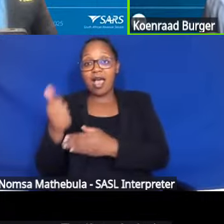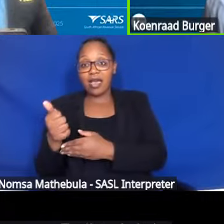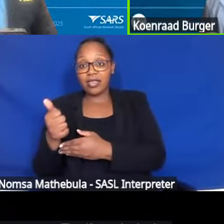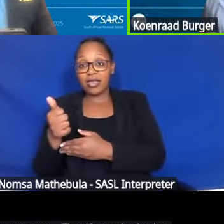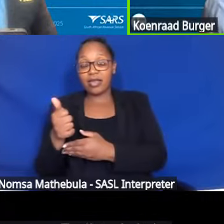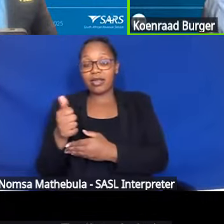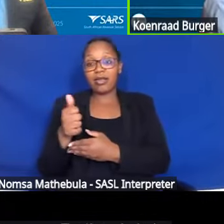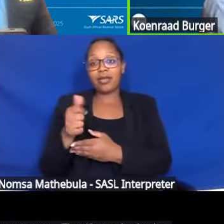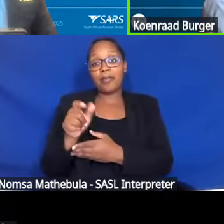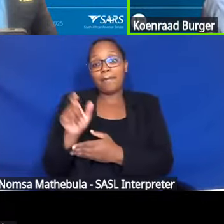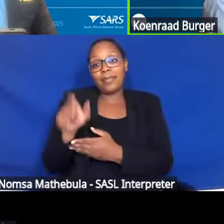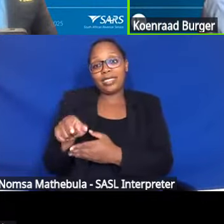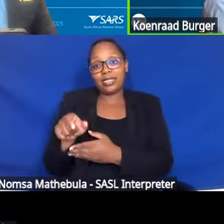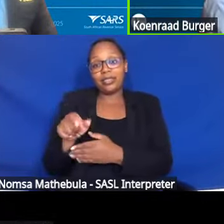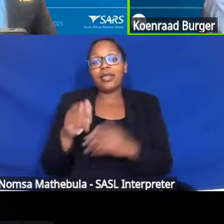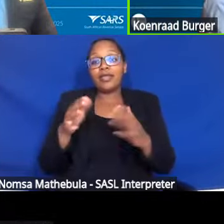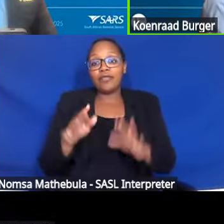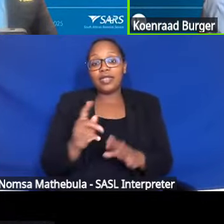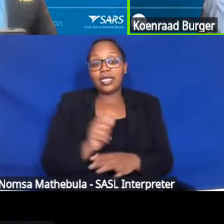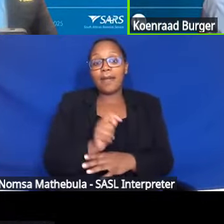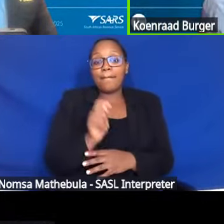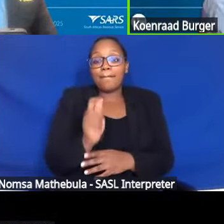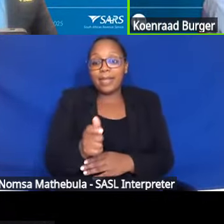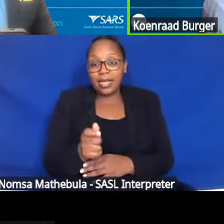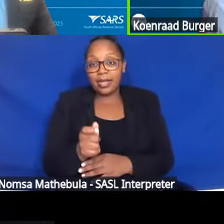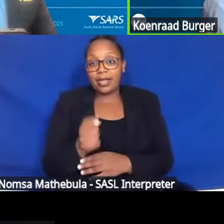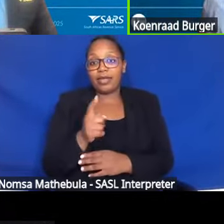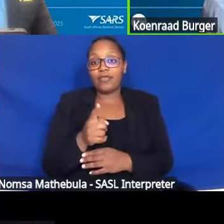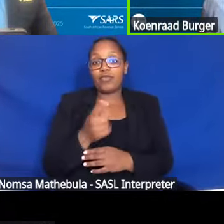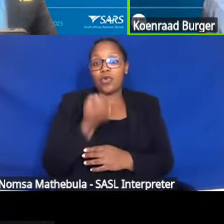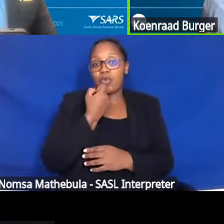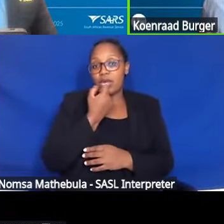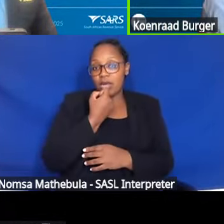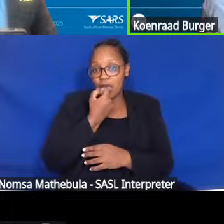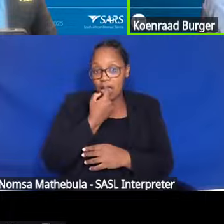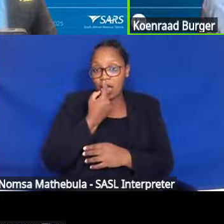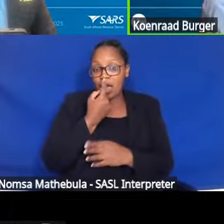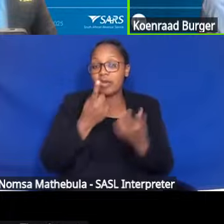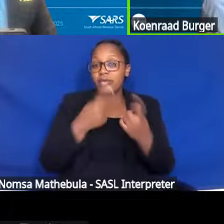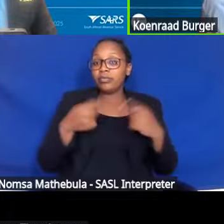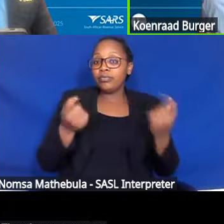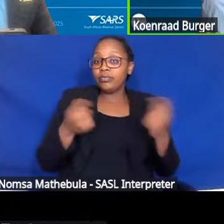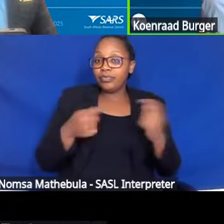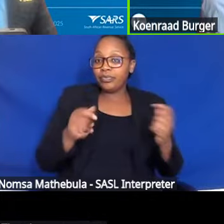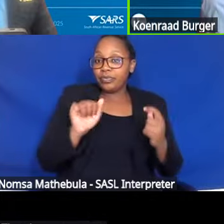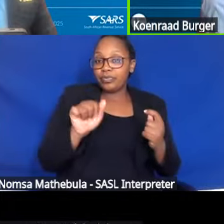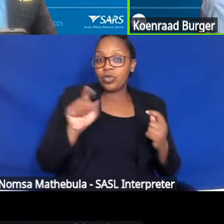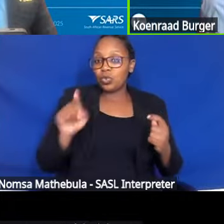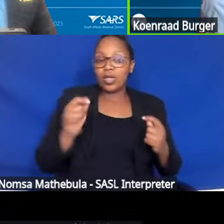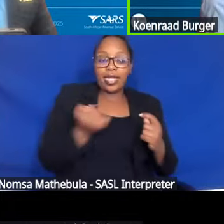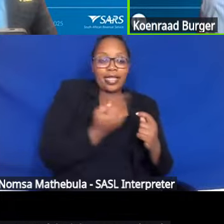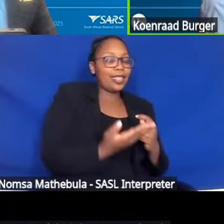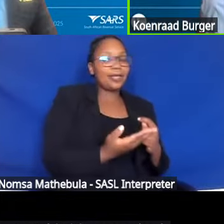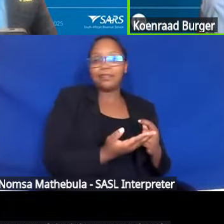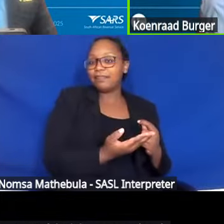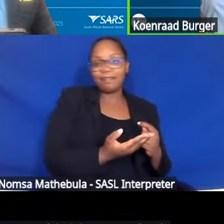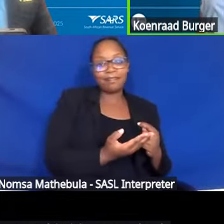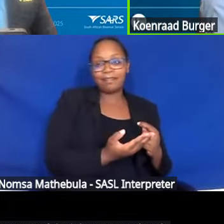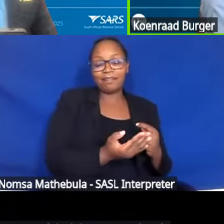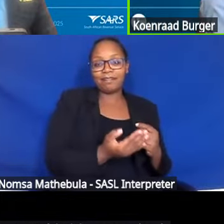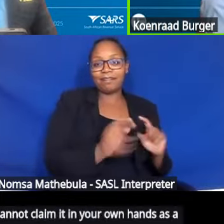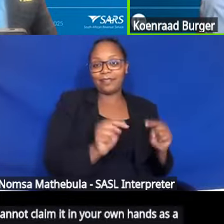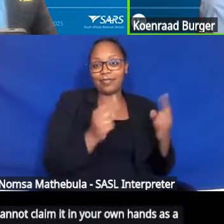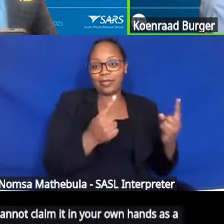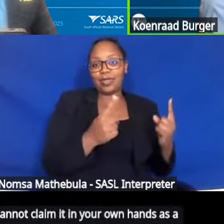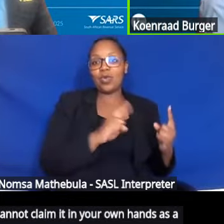pays for your expenses, that then you cannot claim it in your own hands as a